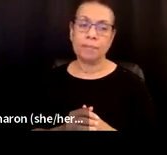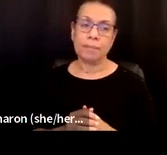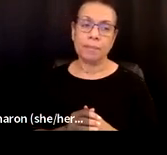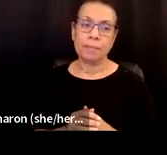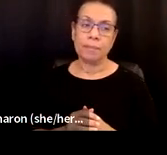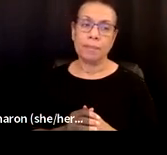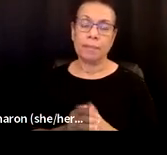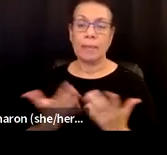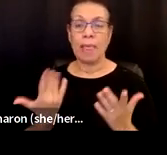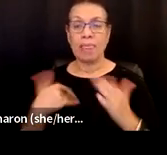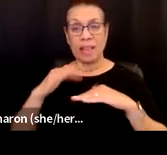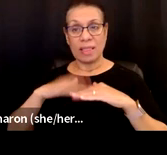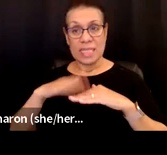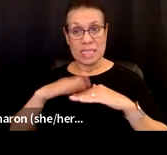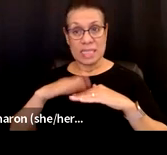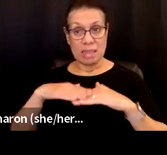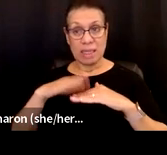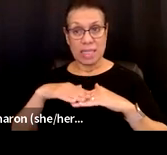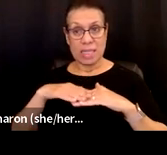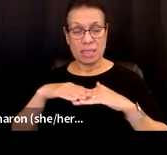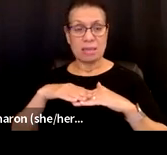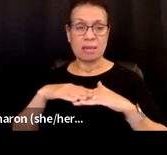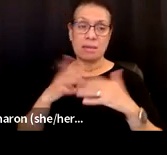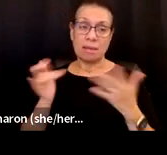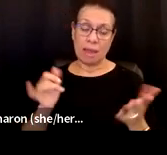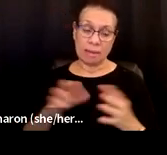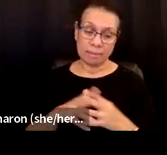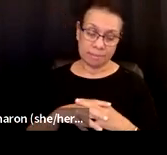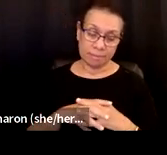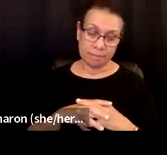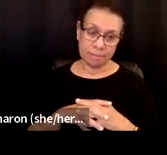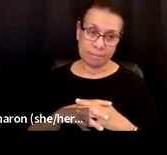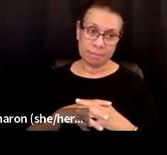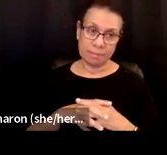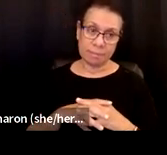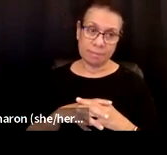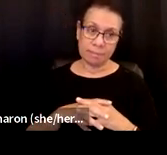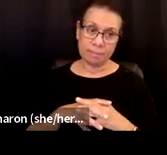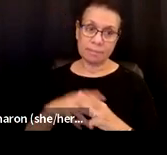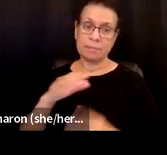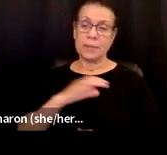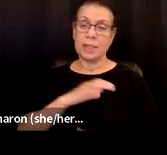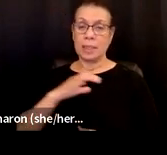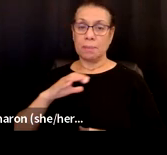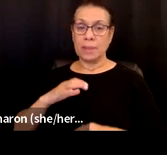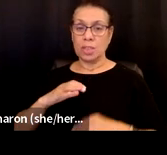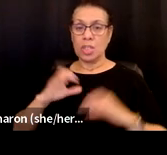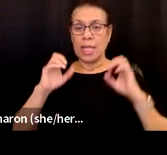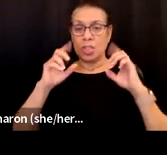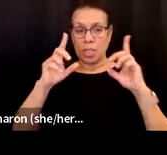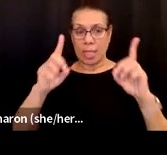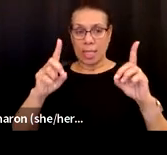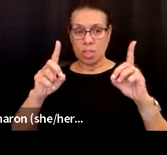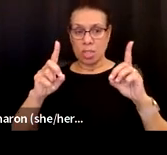those approaches are things like the commissioner of education potentially putting a